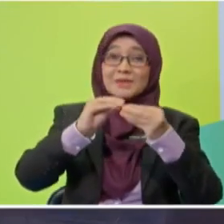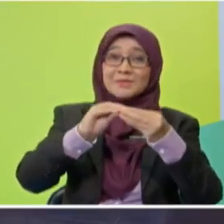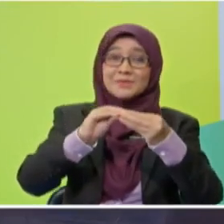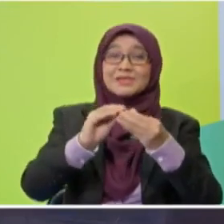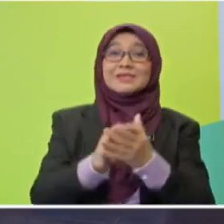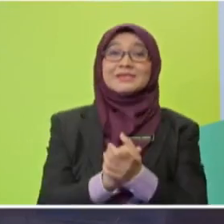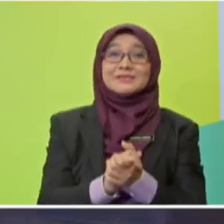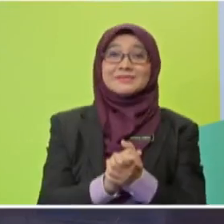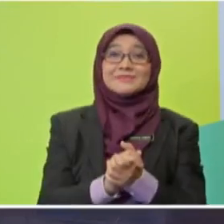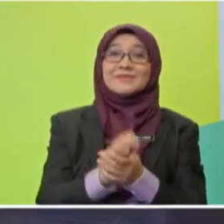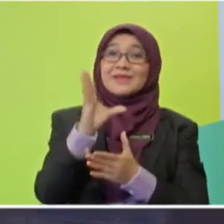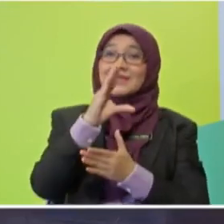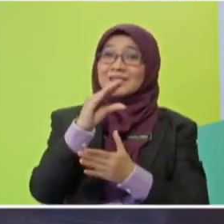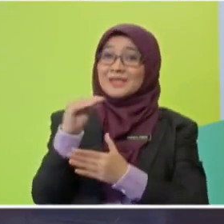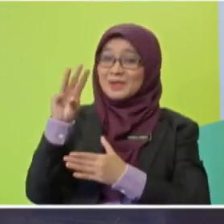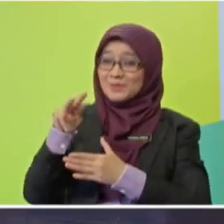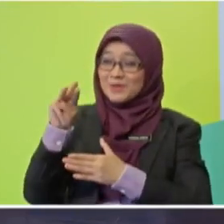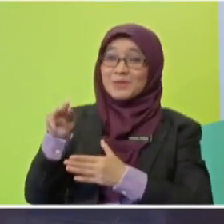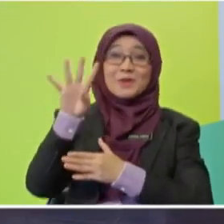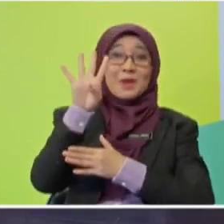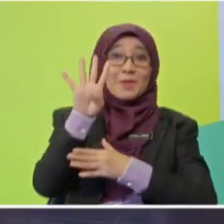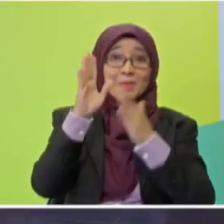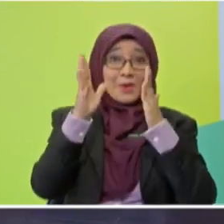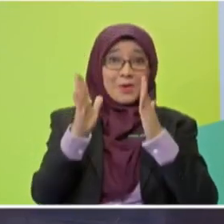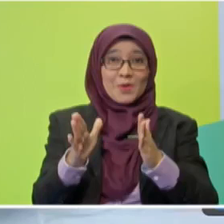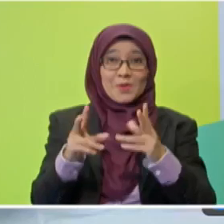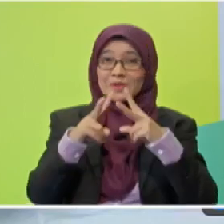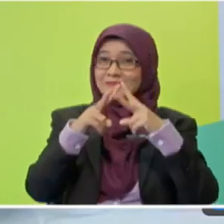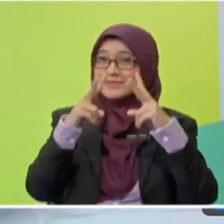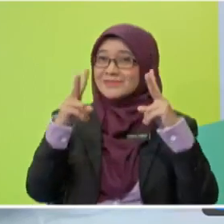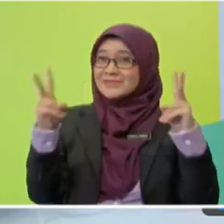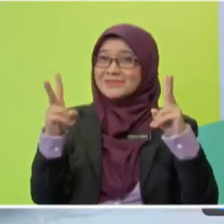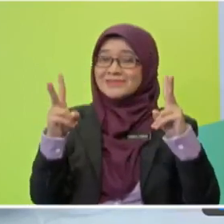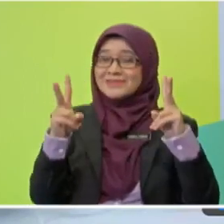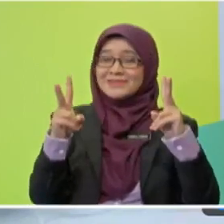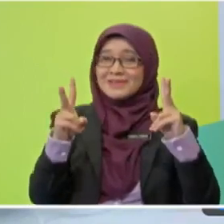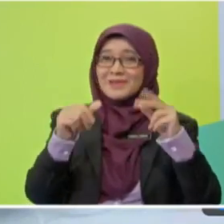course, to our 4 pupils who have been very active joining us, been very busy calculating.